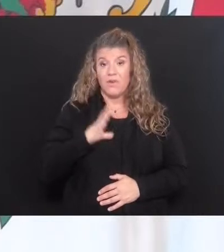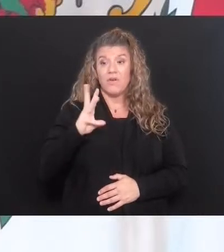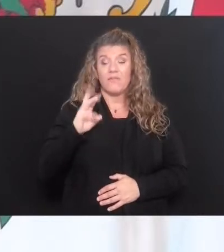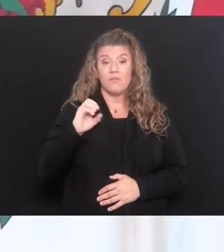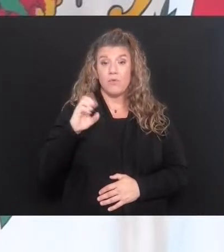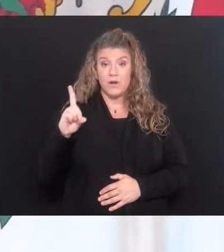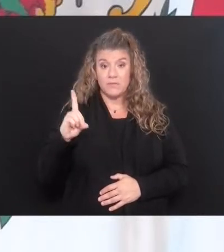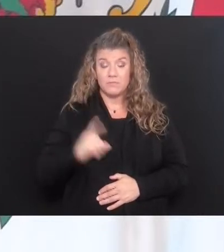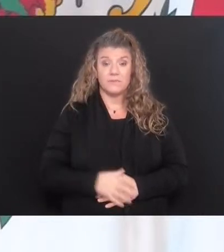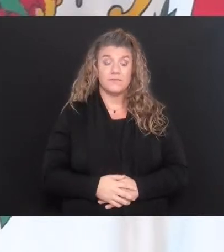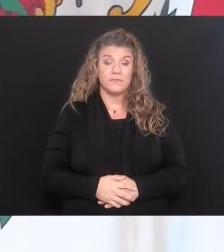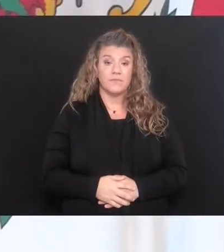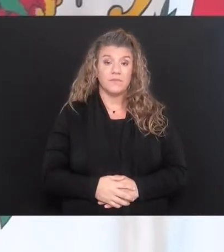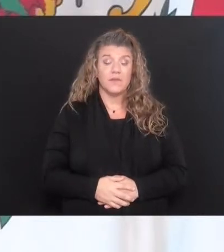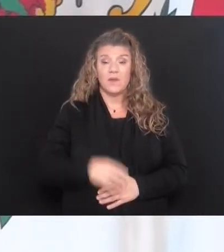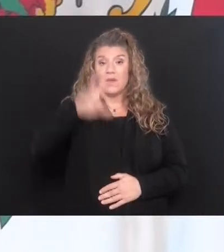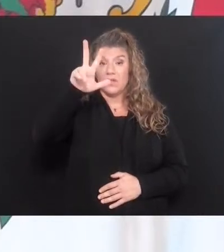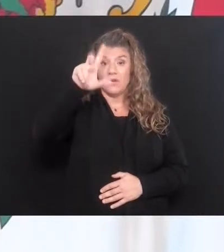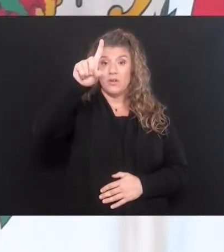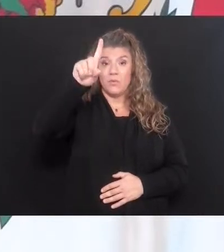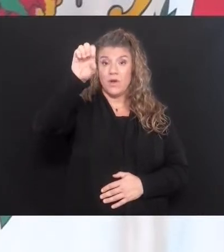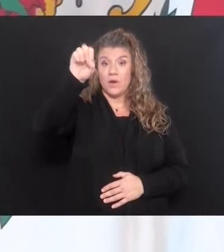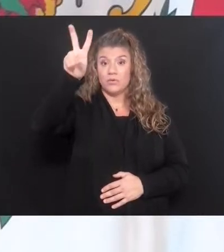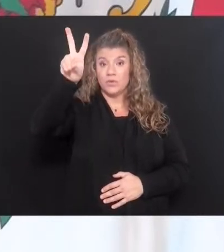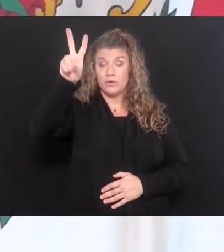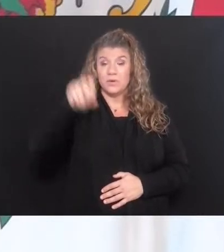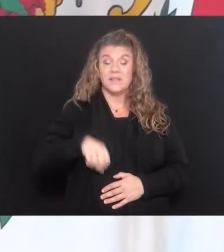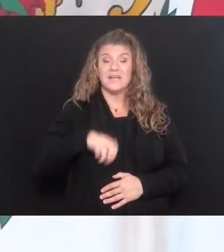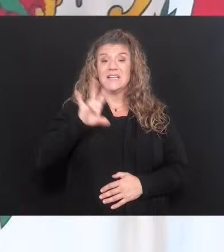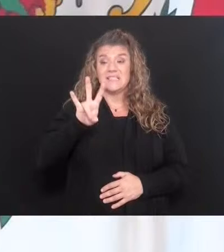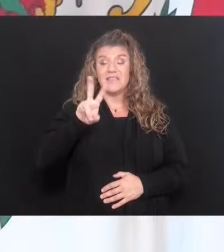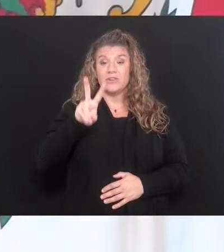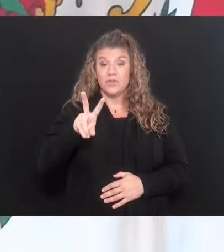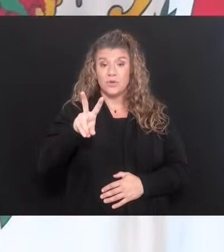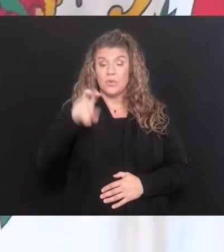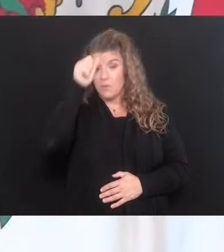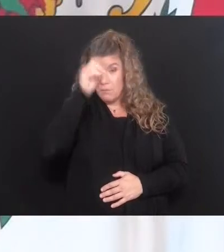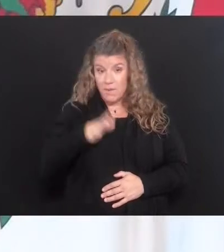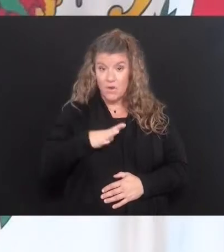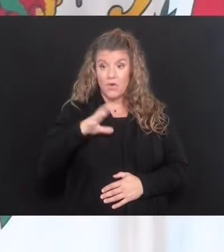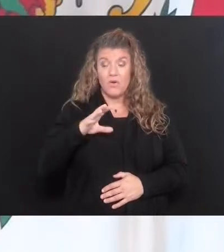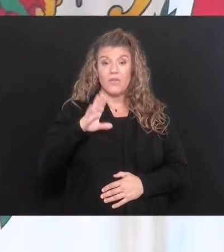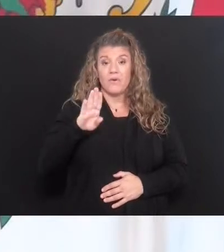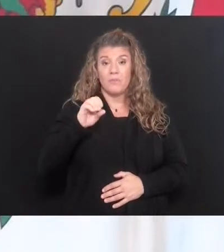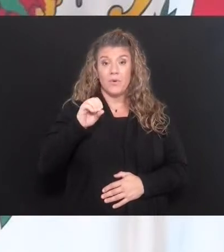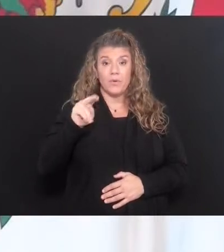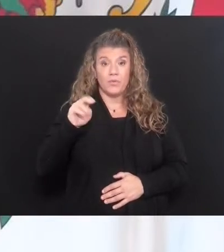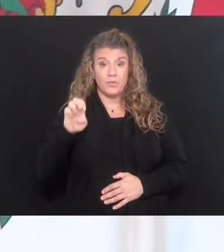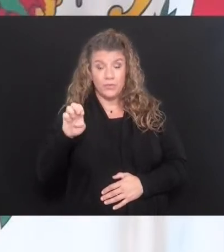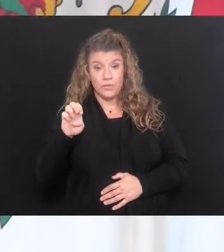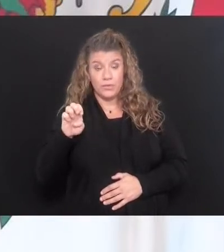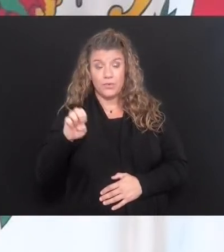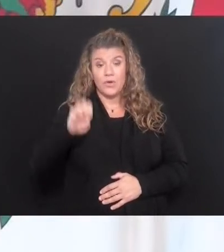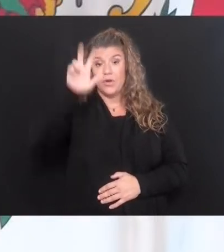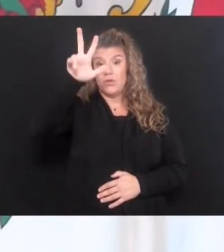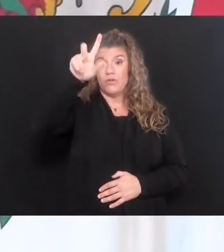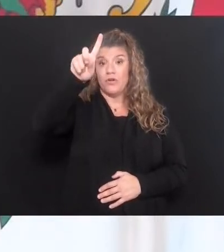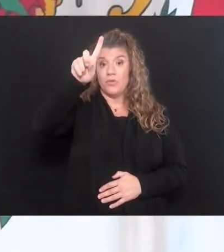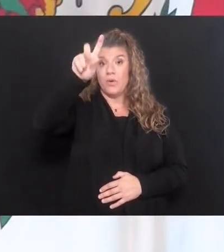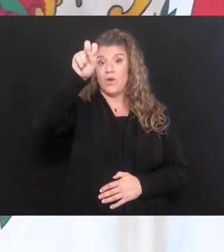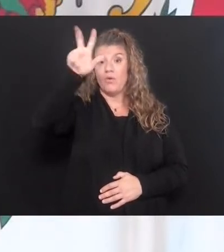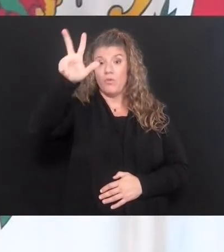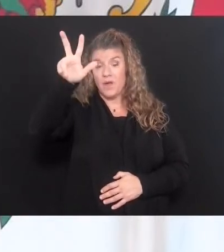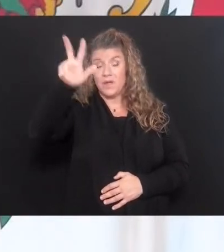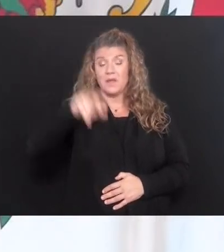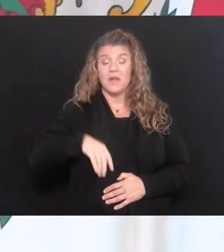Wood County. The 3,102nd death is a 72-year-old male from Boone County. The